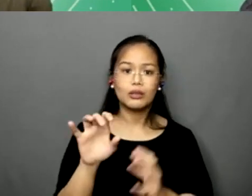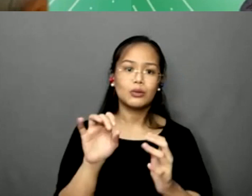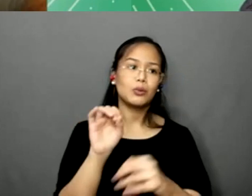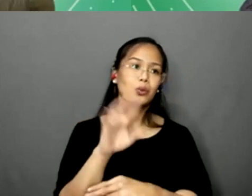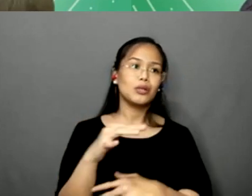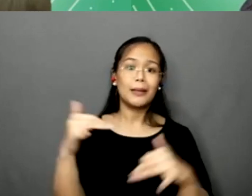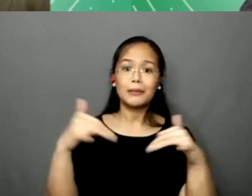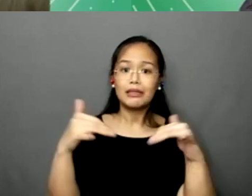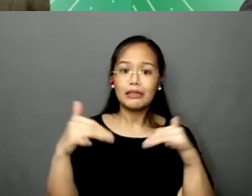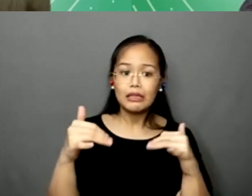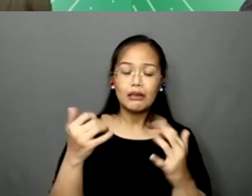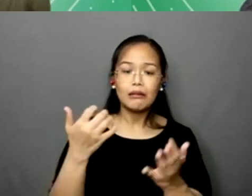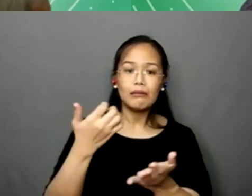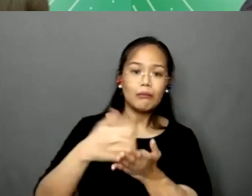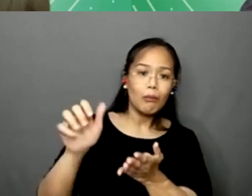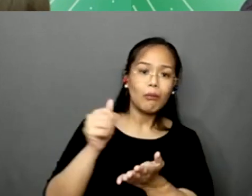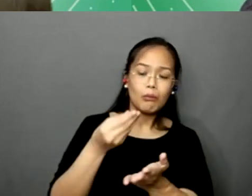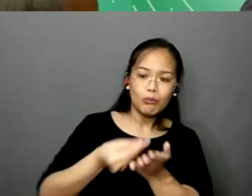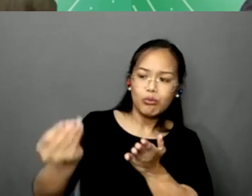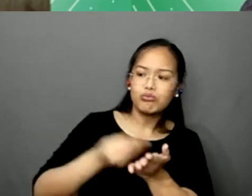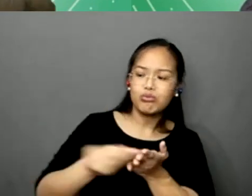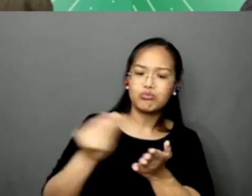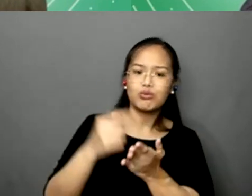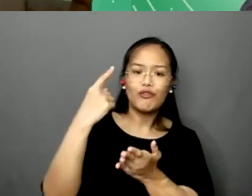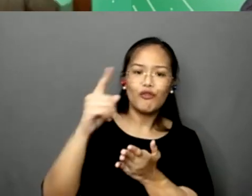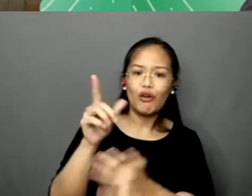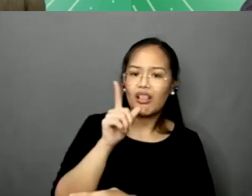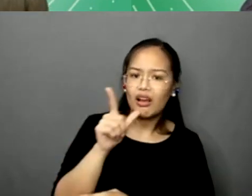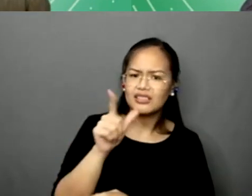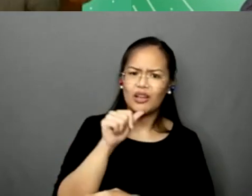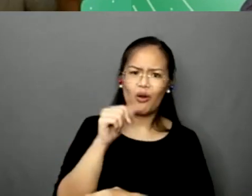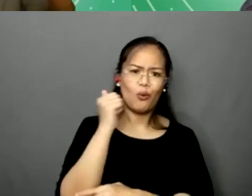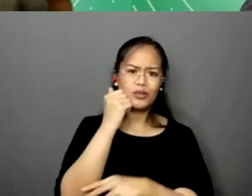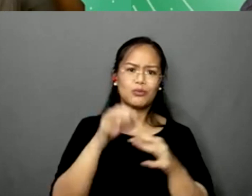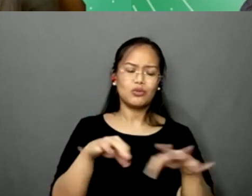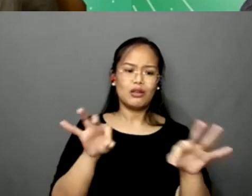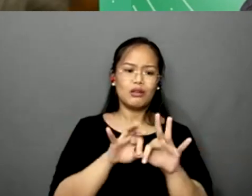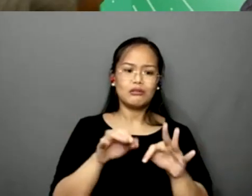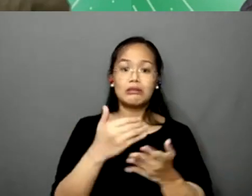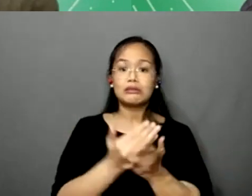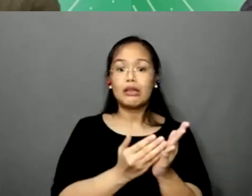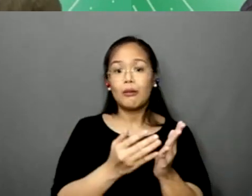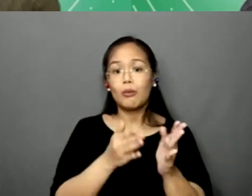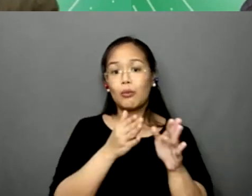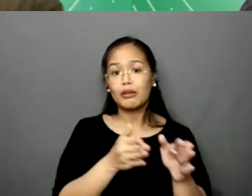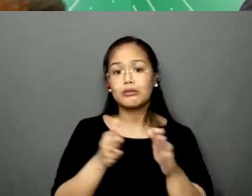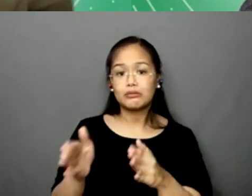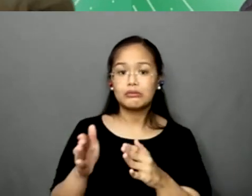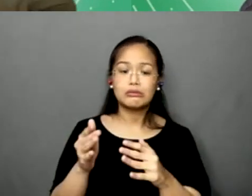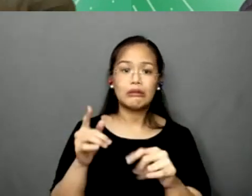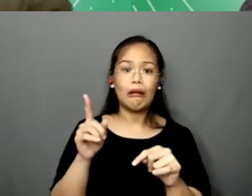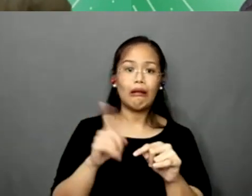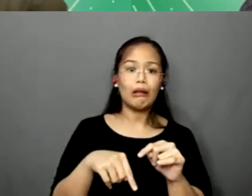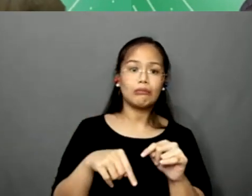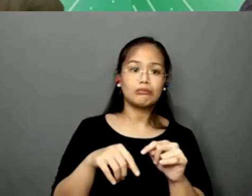having, spending money to buy lunch with a client, it's not always important. And in some ways, this ability to communicate with someone by just